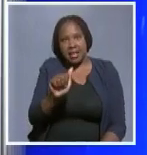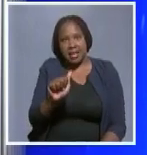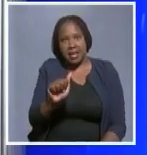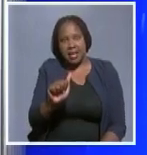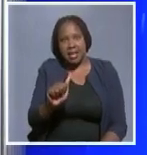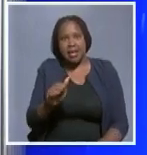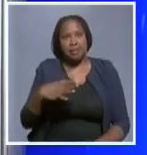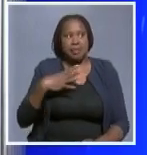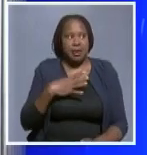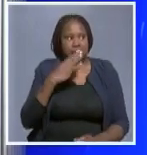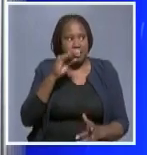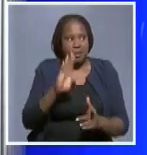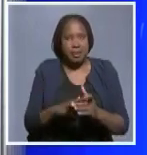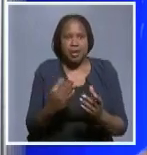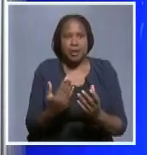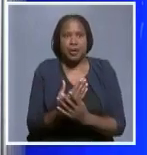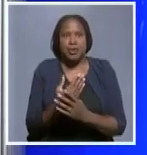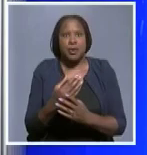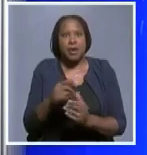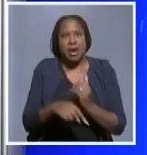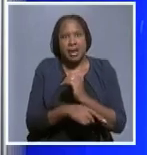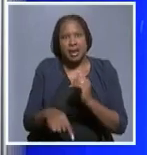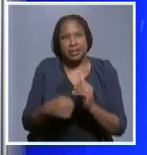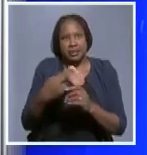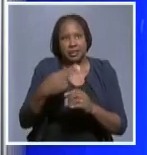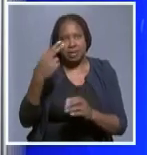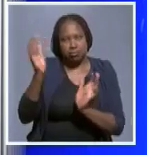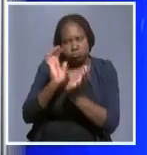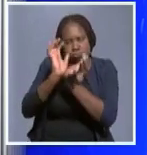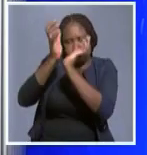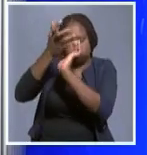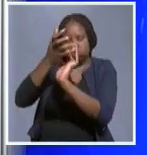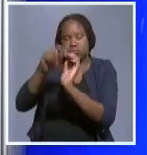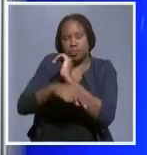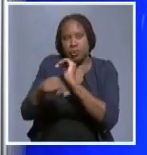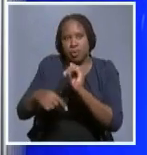us about the newly launched National High Resolution Satellite Imagery for the country.